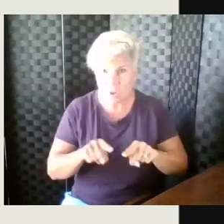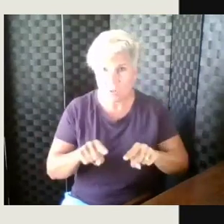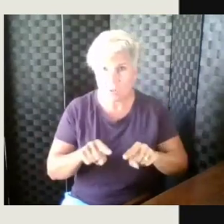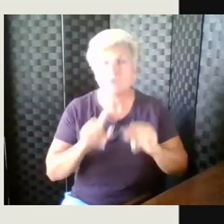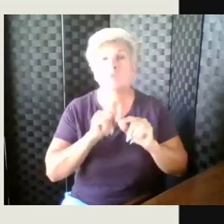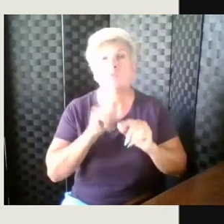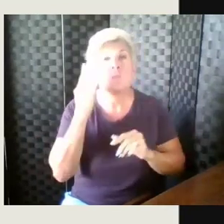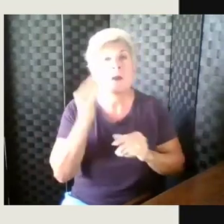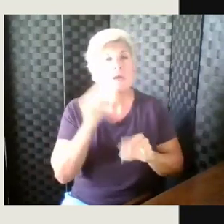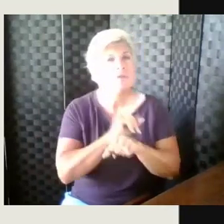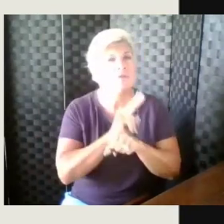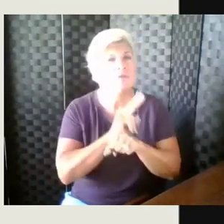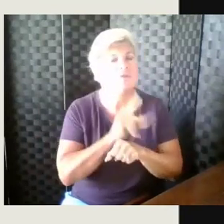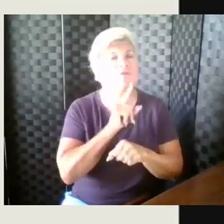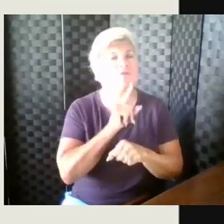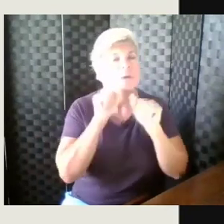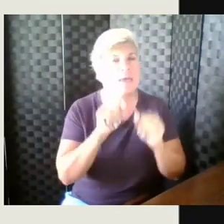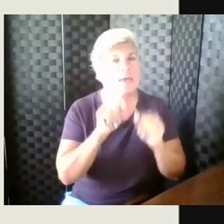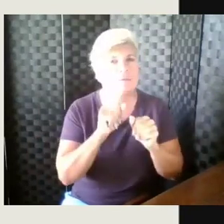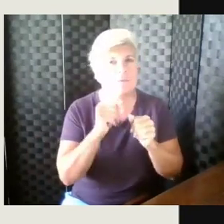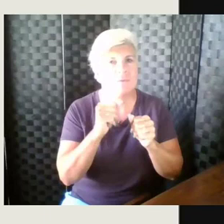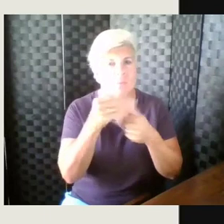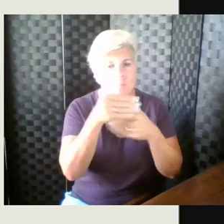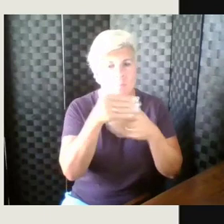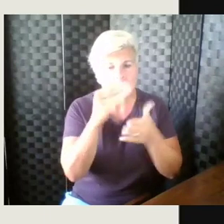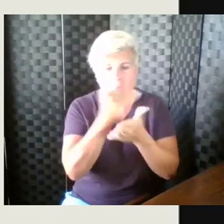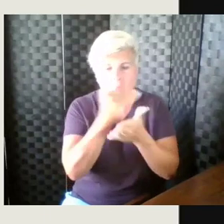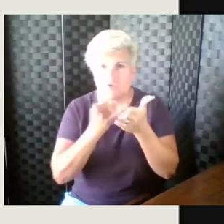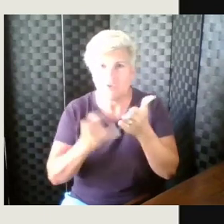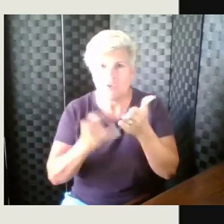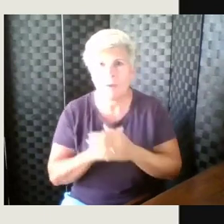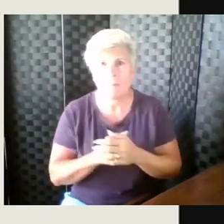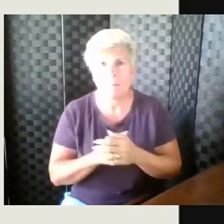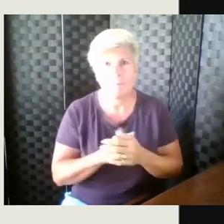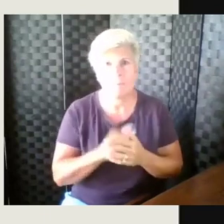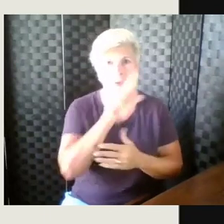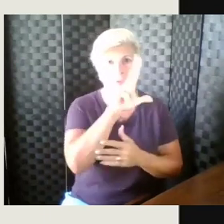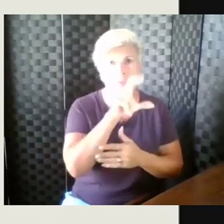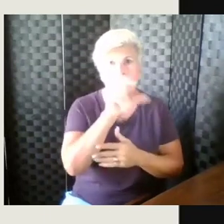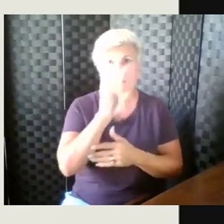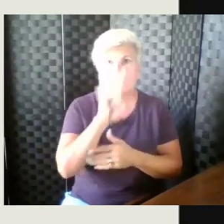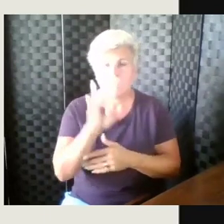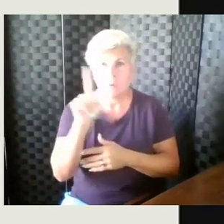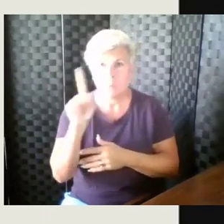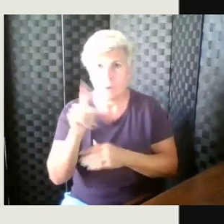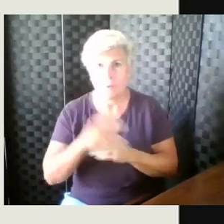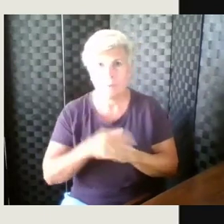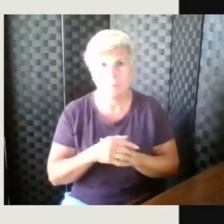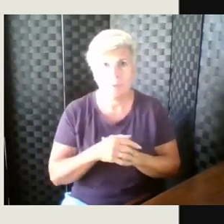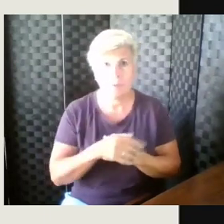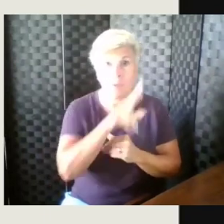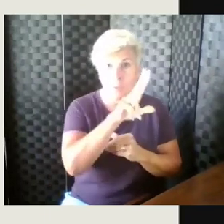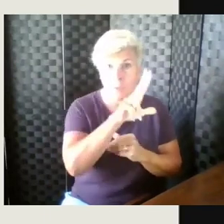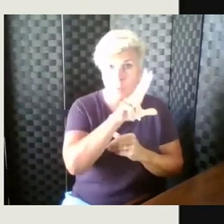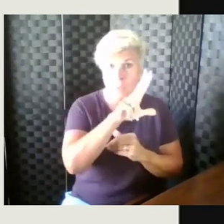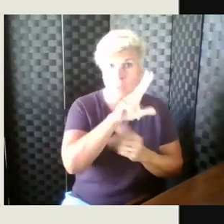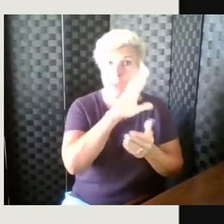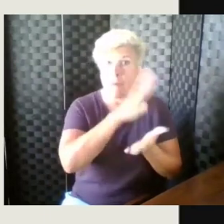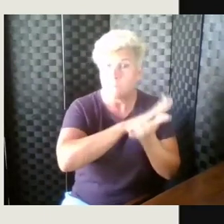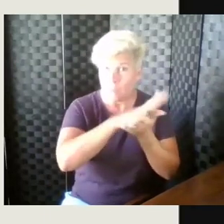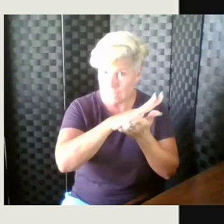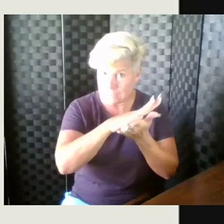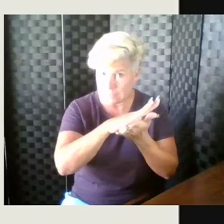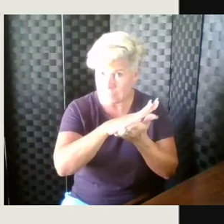I can draw in all of those base 10 blocks. So here's 341. I have 3